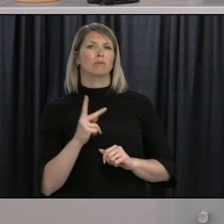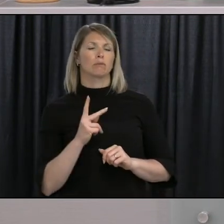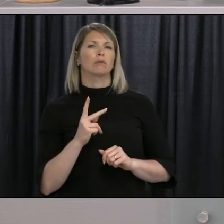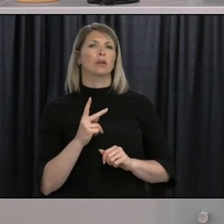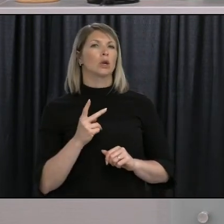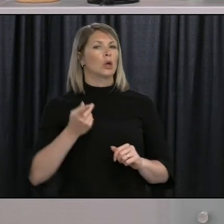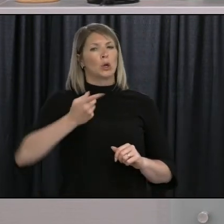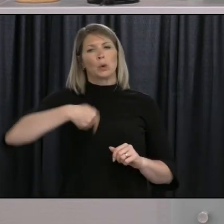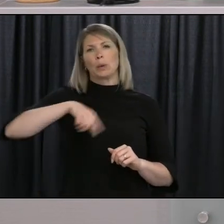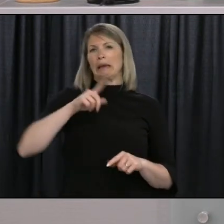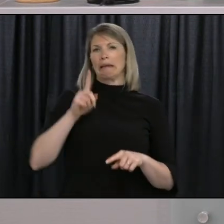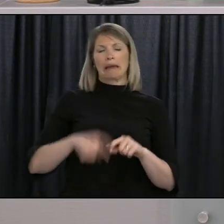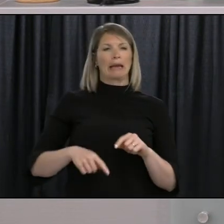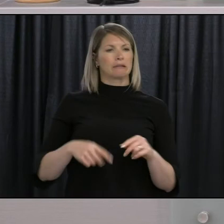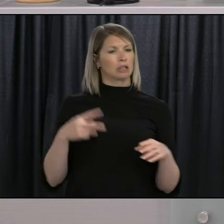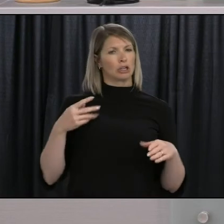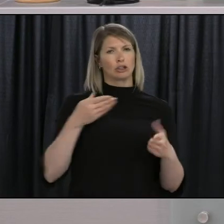of this.